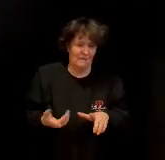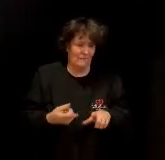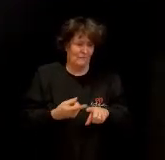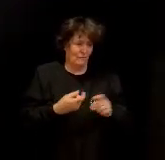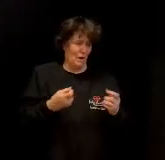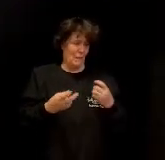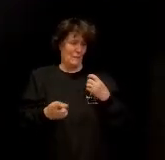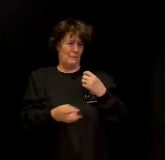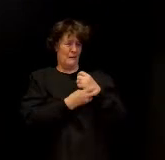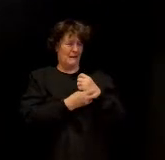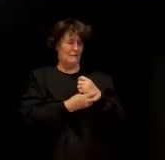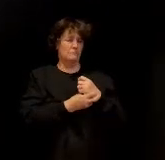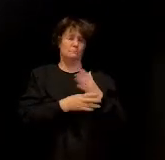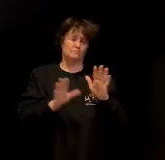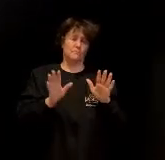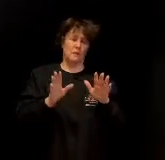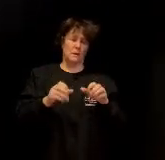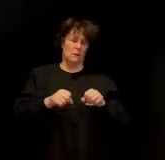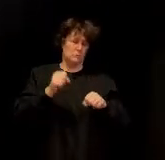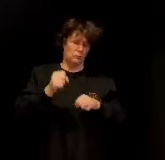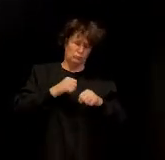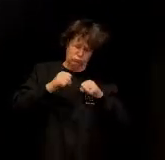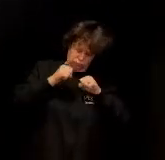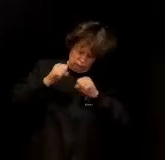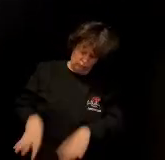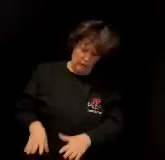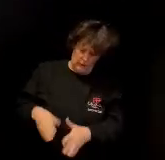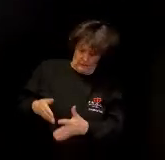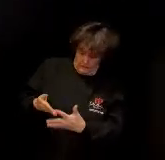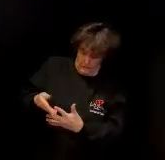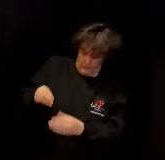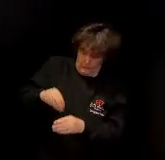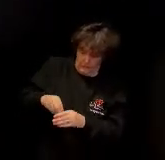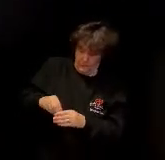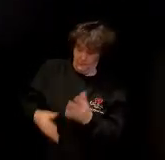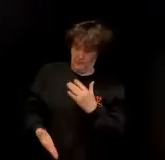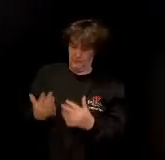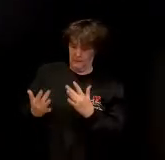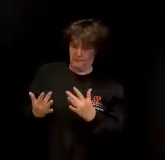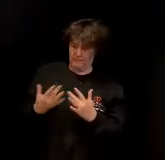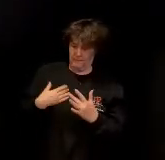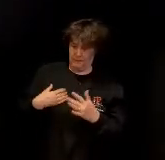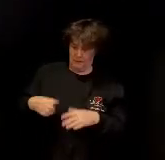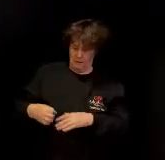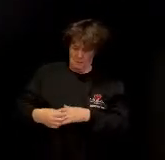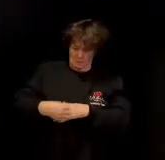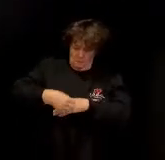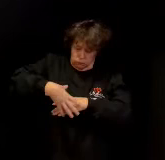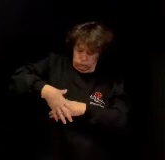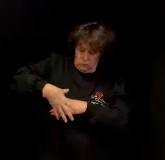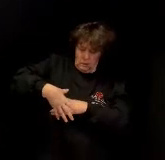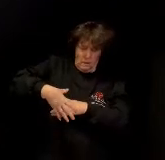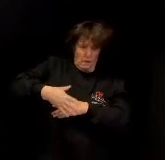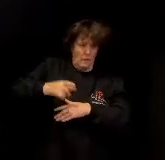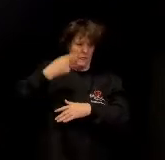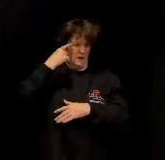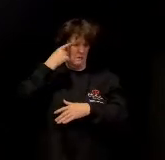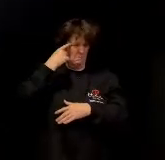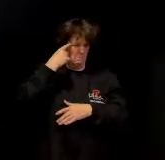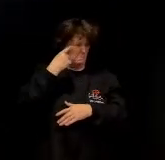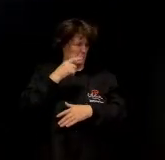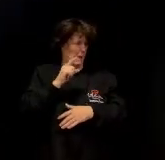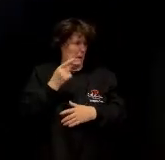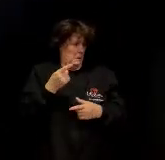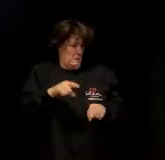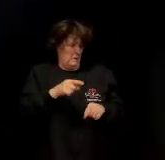he shook off the beast into the fire and felt no harm. Howbeit they looked when he should have swollen up and fallen down dead suddenly.